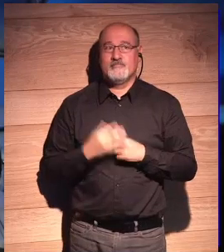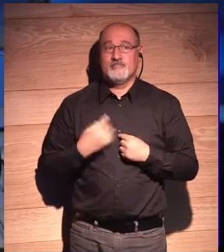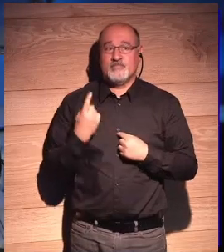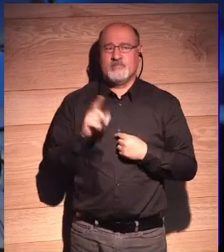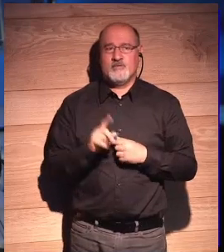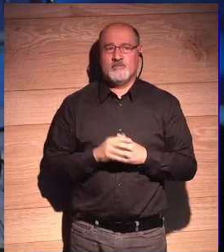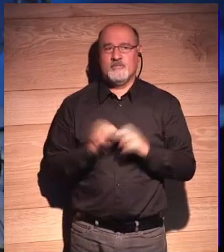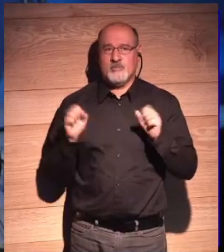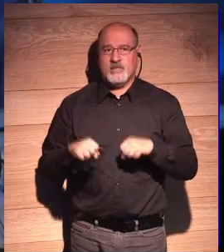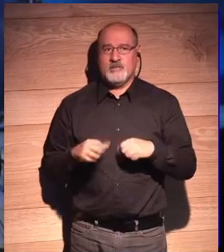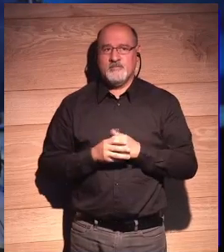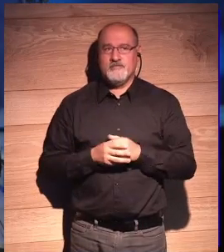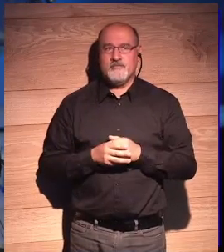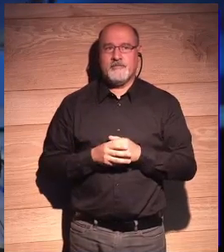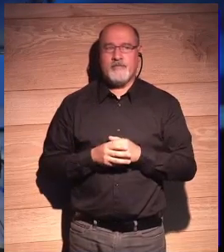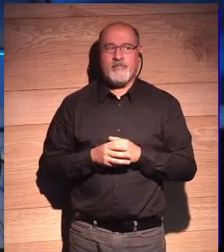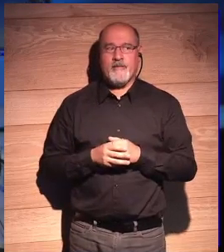okay? Okay.